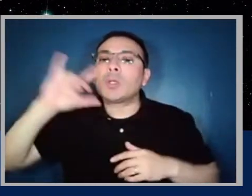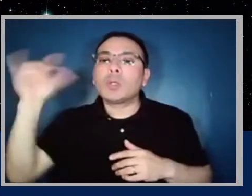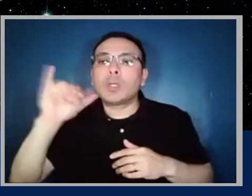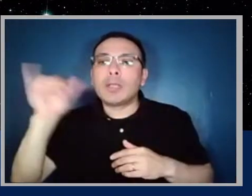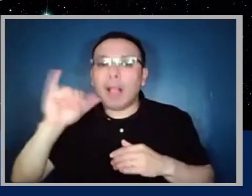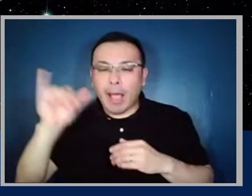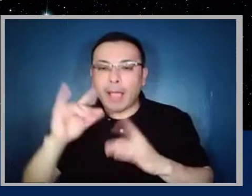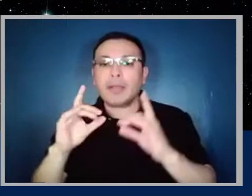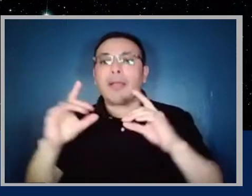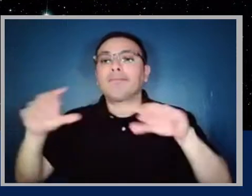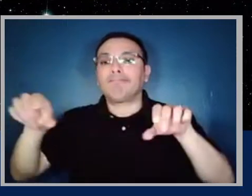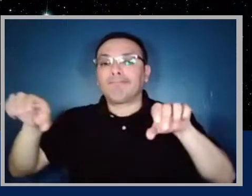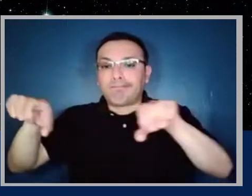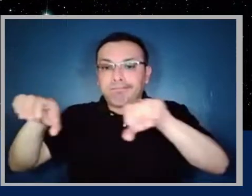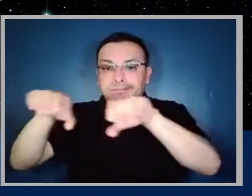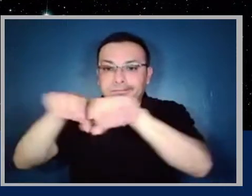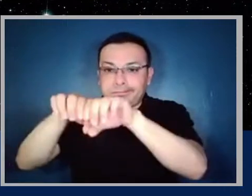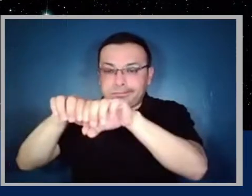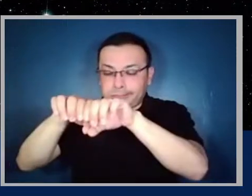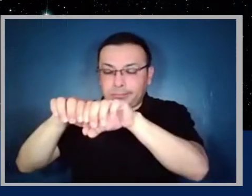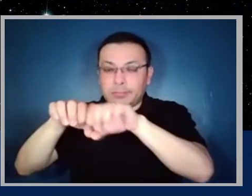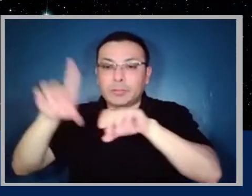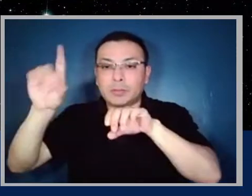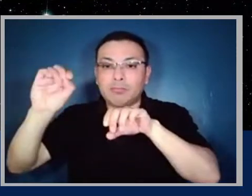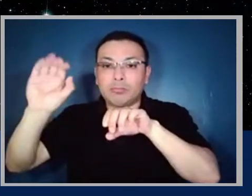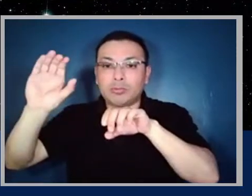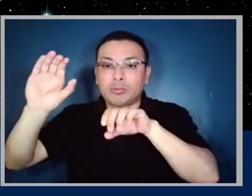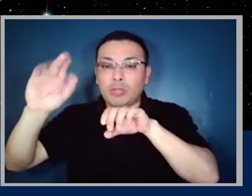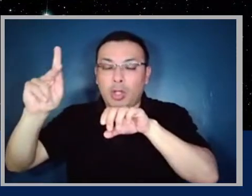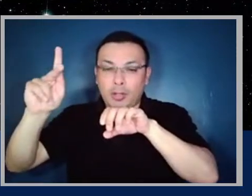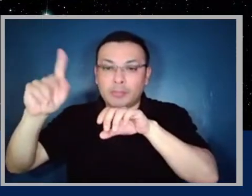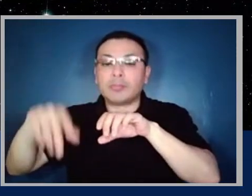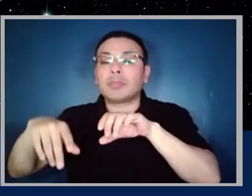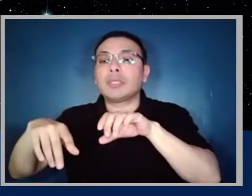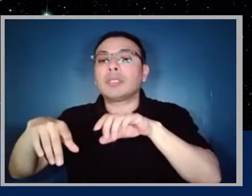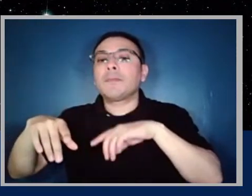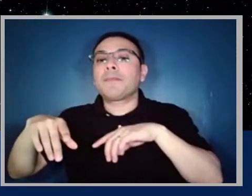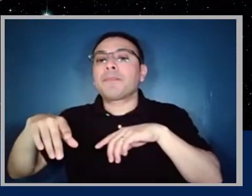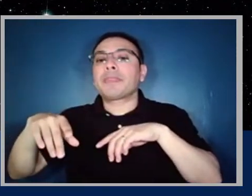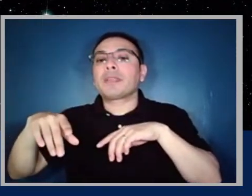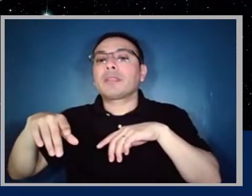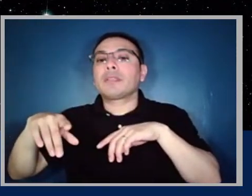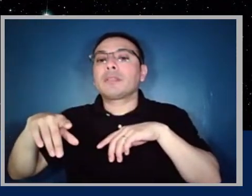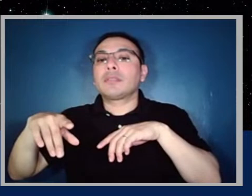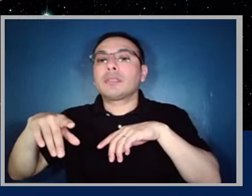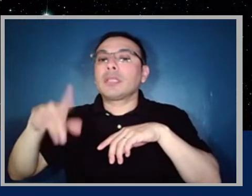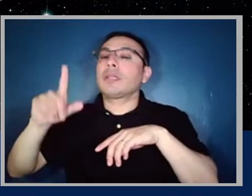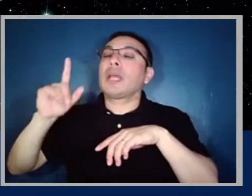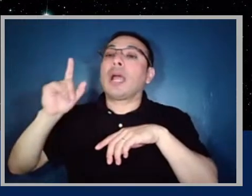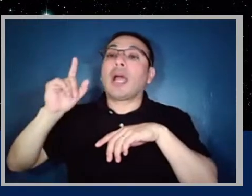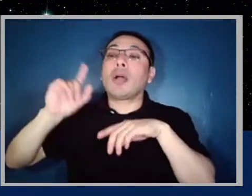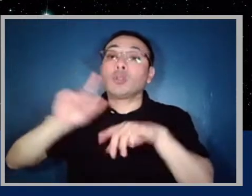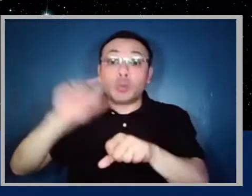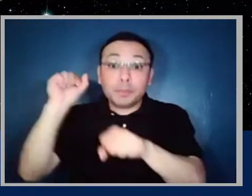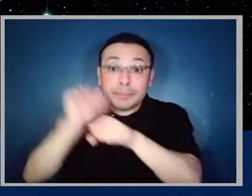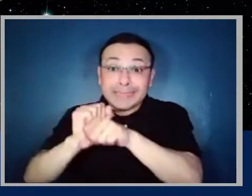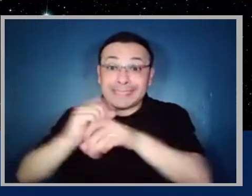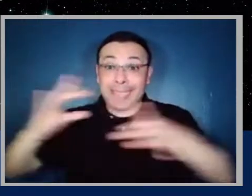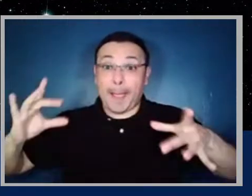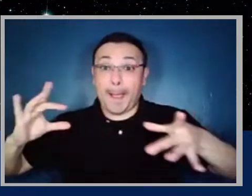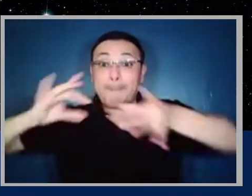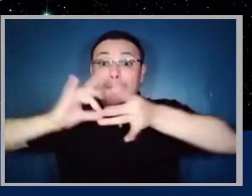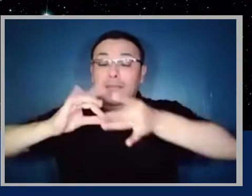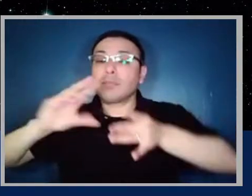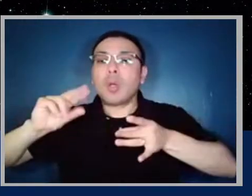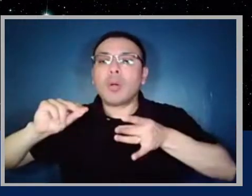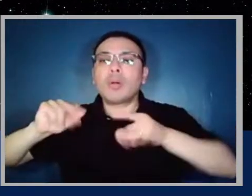scenario with the upper stage of the SLS. We're obviously not going to dock to it, but we're going to simulate like we're docking just to make sure that we can control the